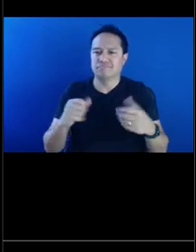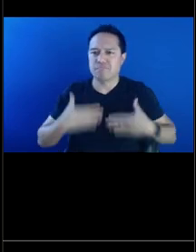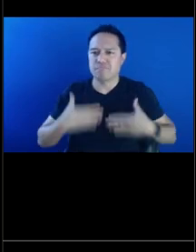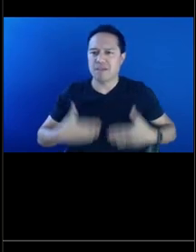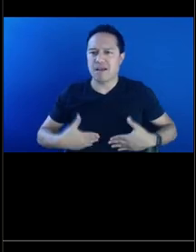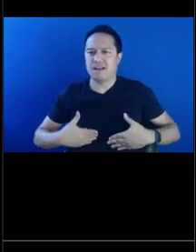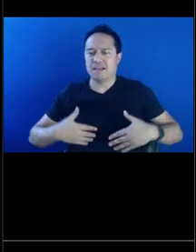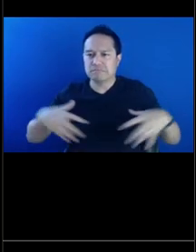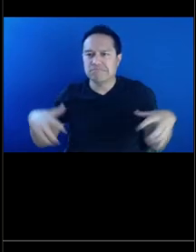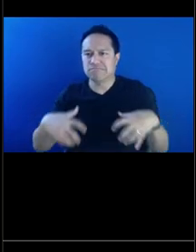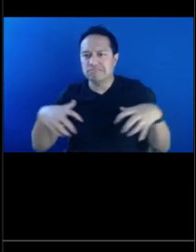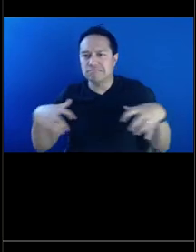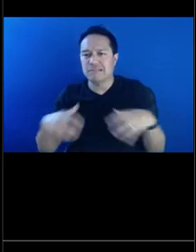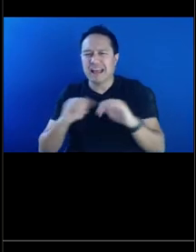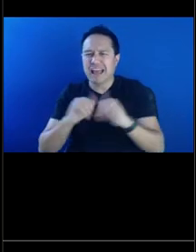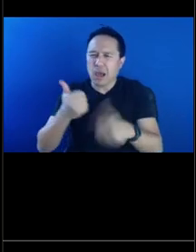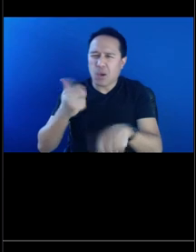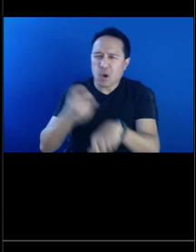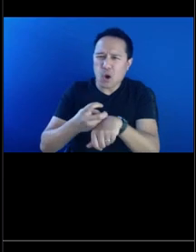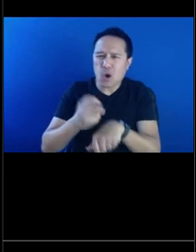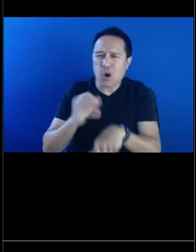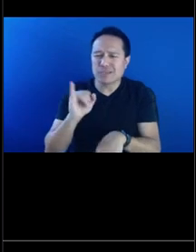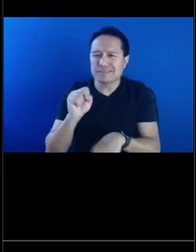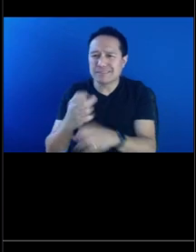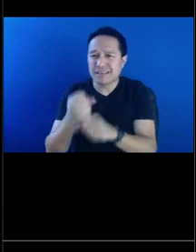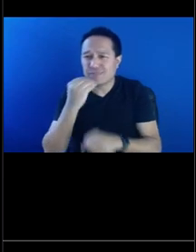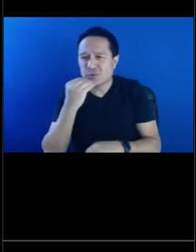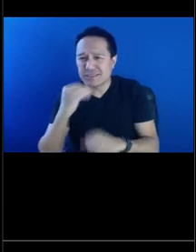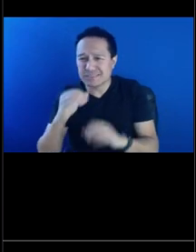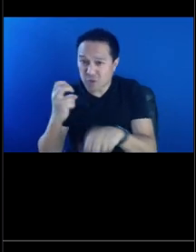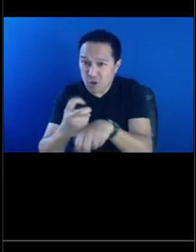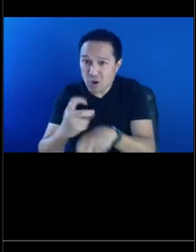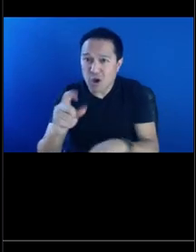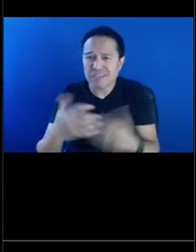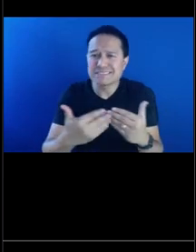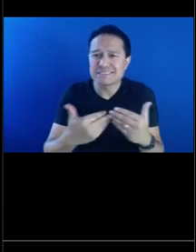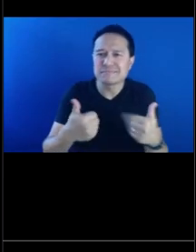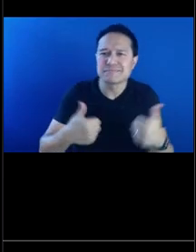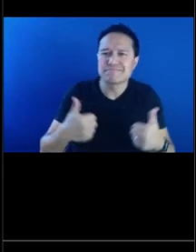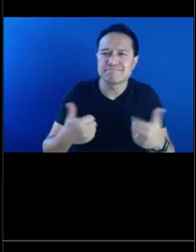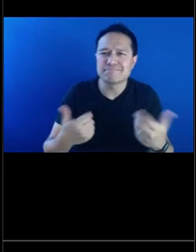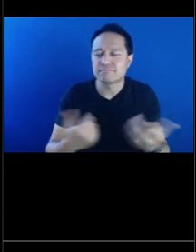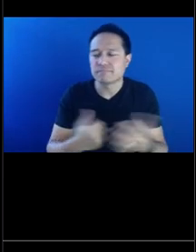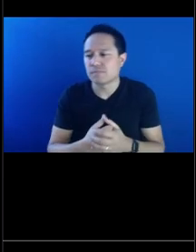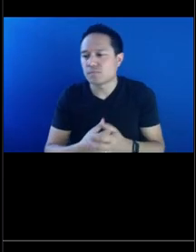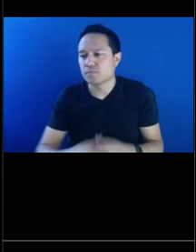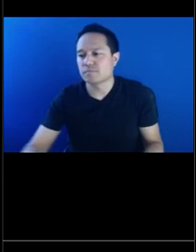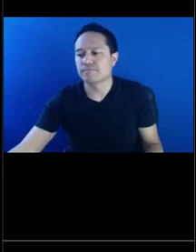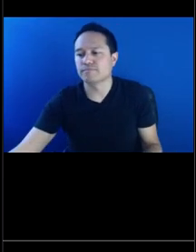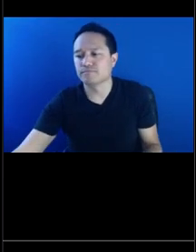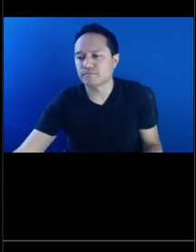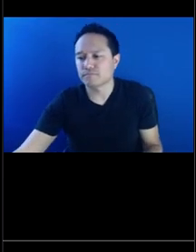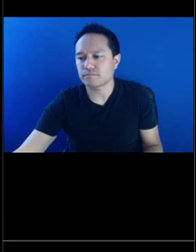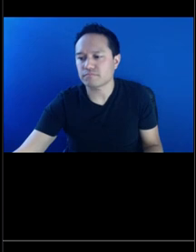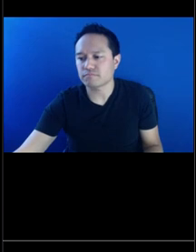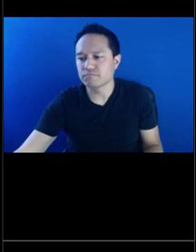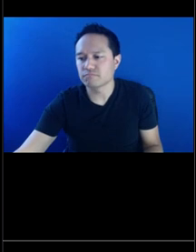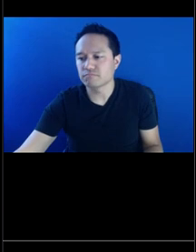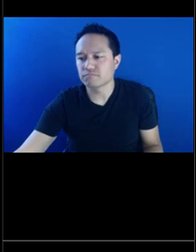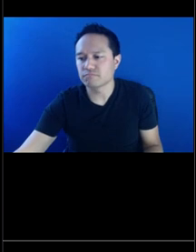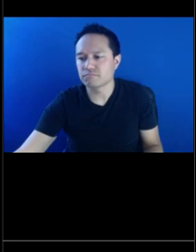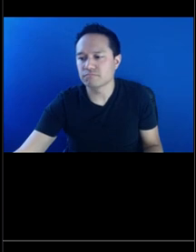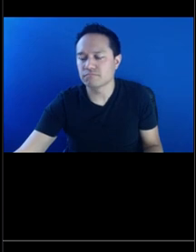and how hard is it for them to get that food, and how much energy do they have to put into that? And so one of the ways that we do